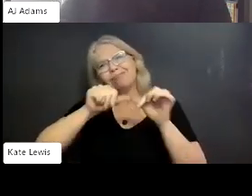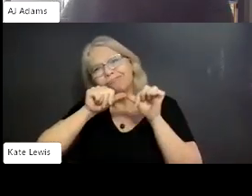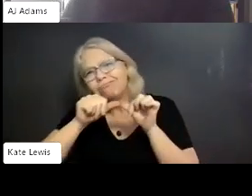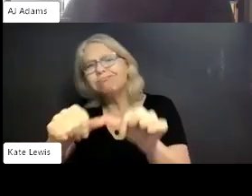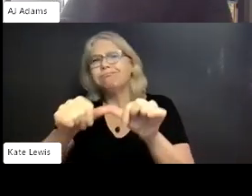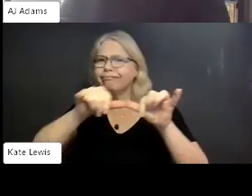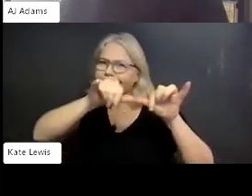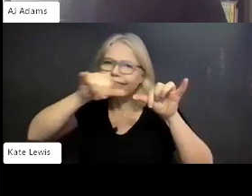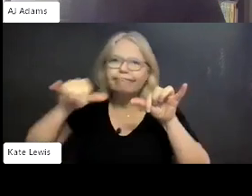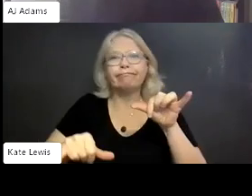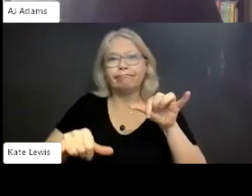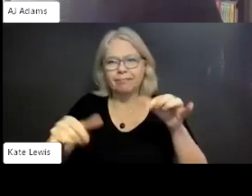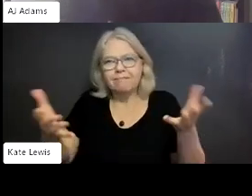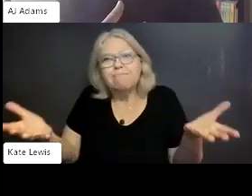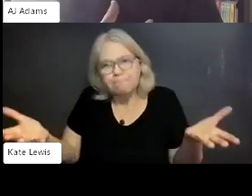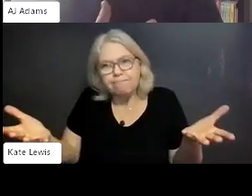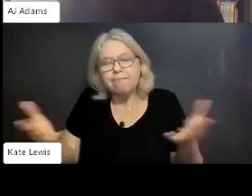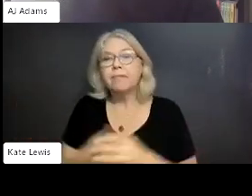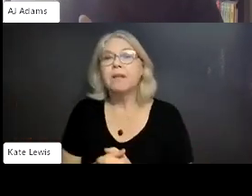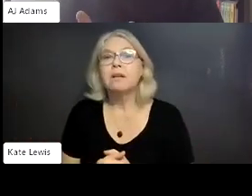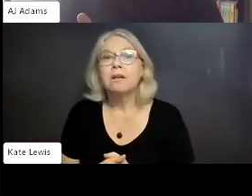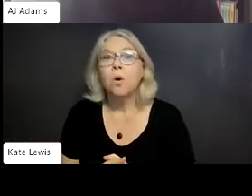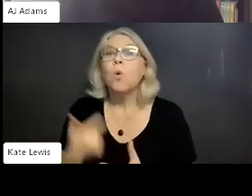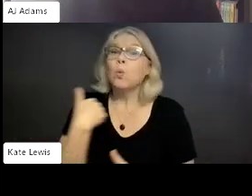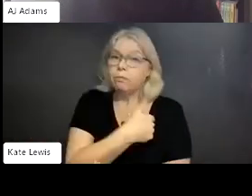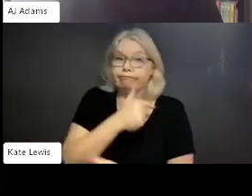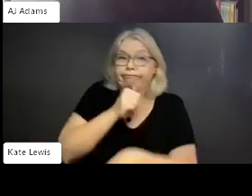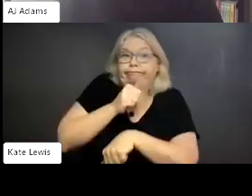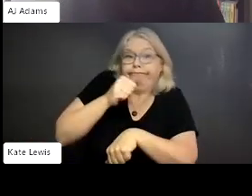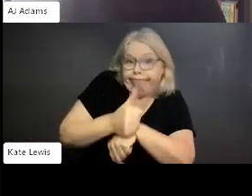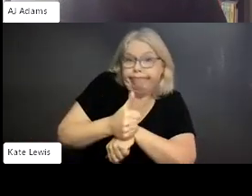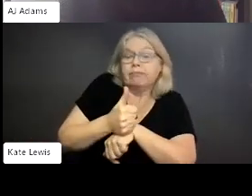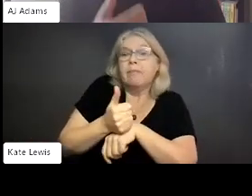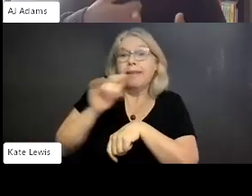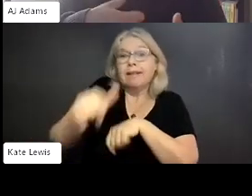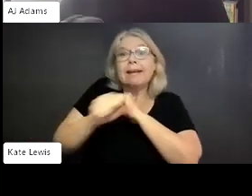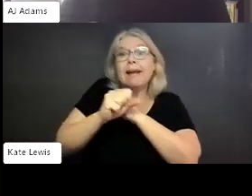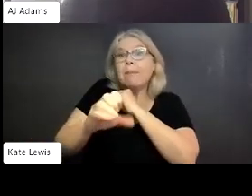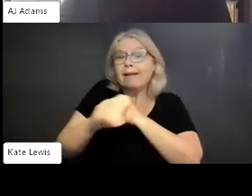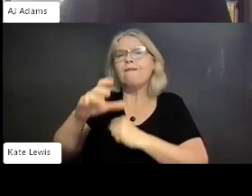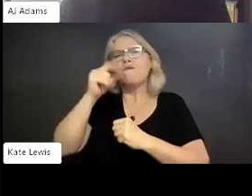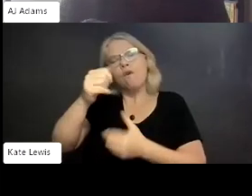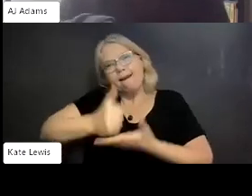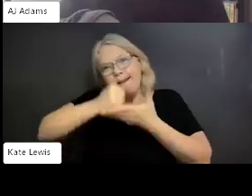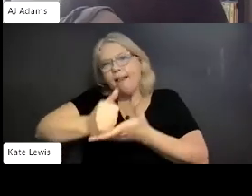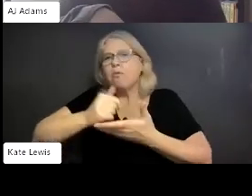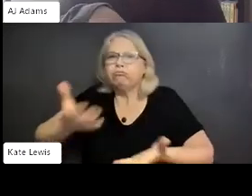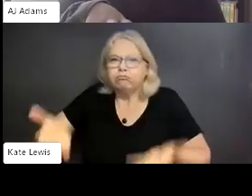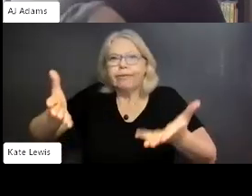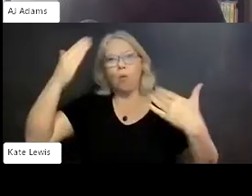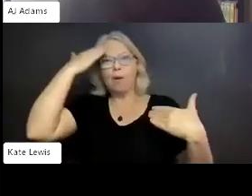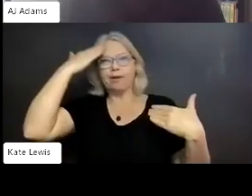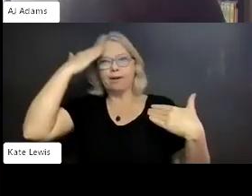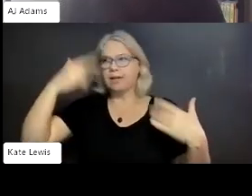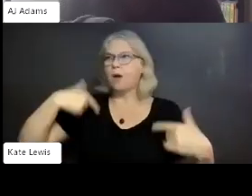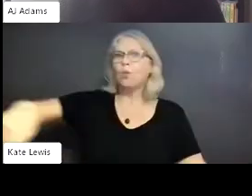Fondation Emergence, to address the heightened risk of cognitive decline within our communities and